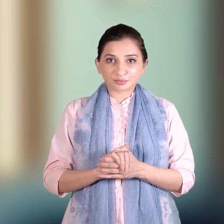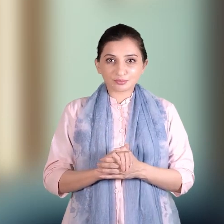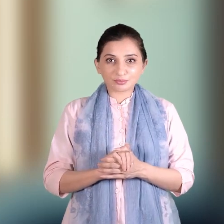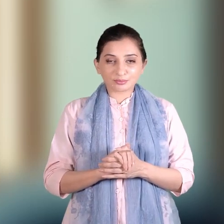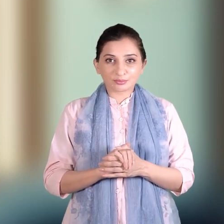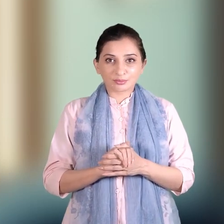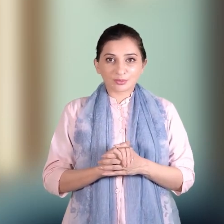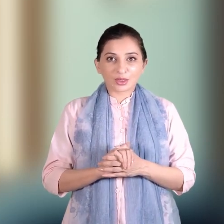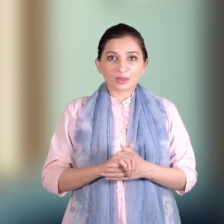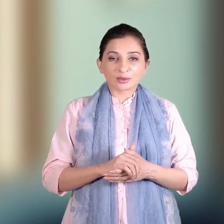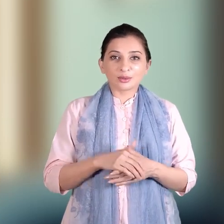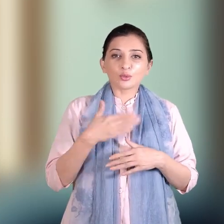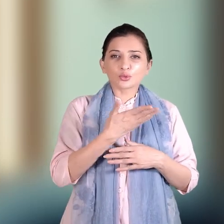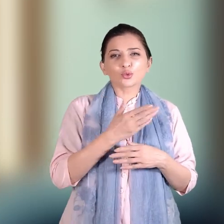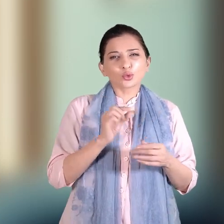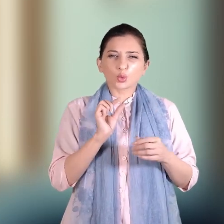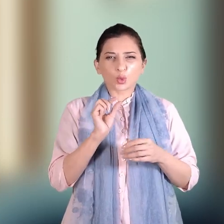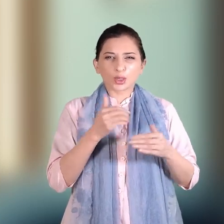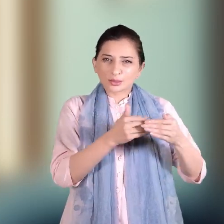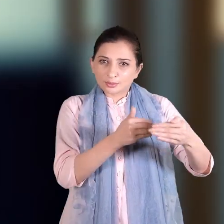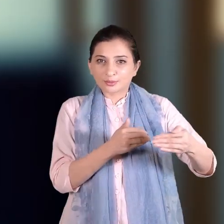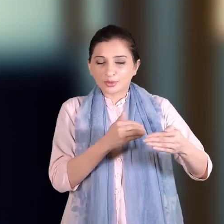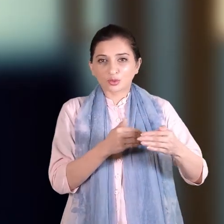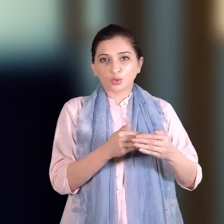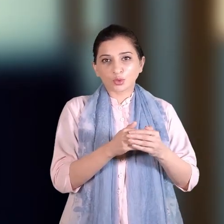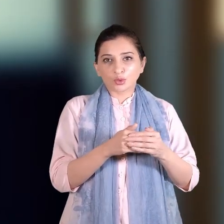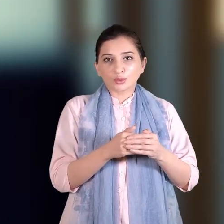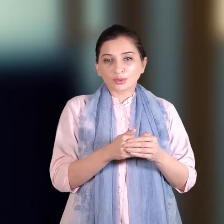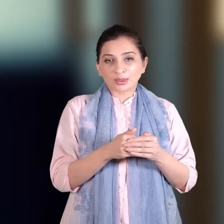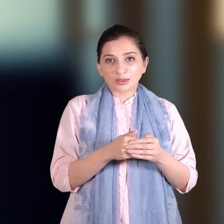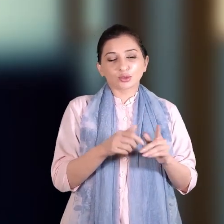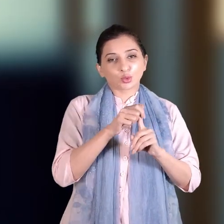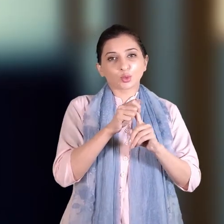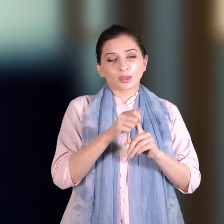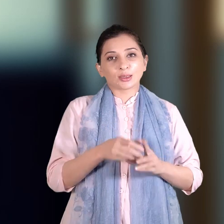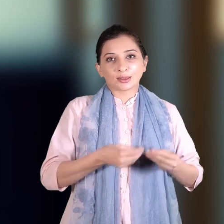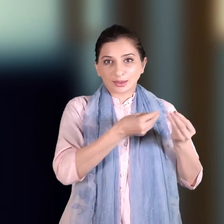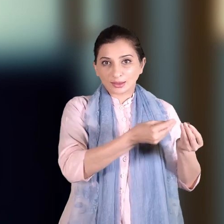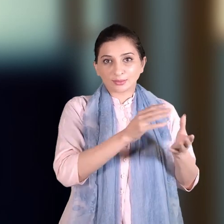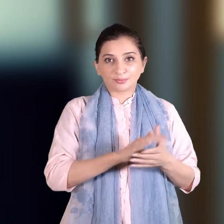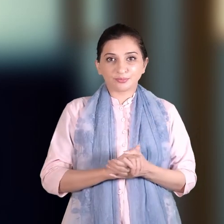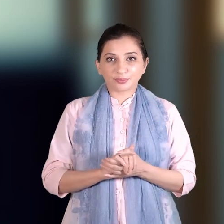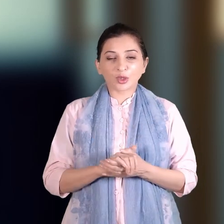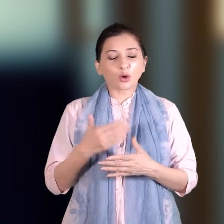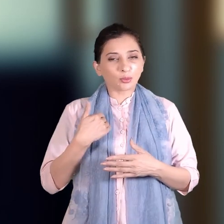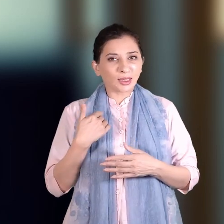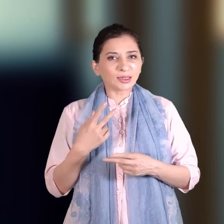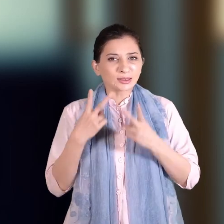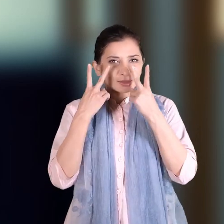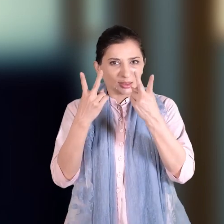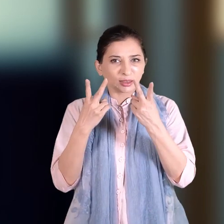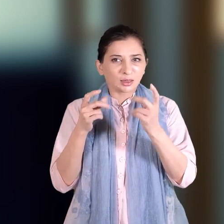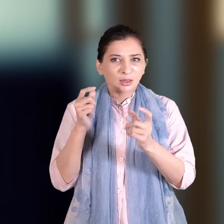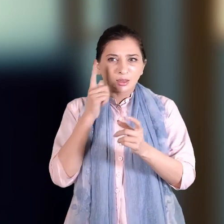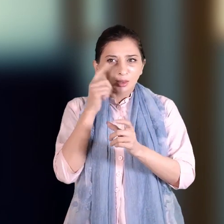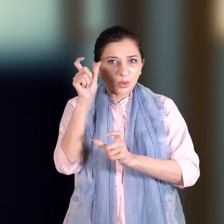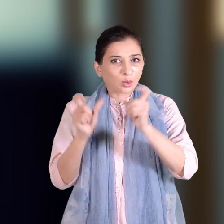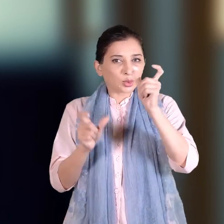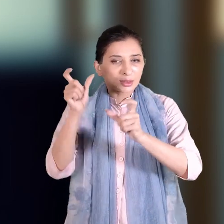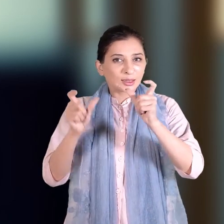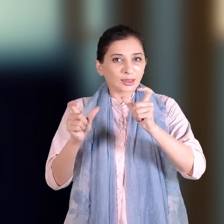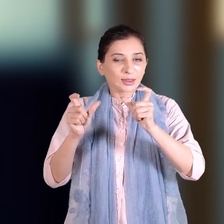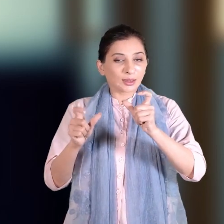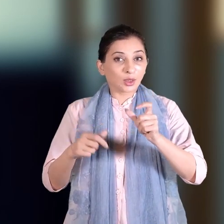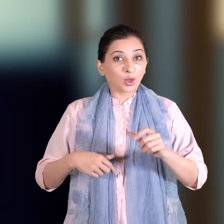that judgment-free and safe space. So what I've also noticed in my practice is that most women associate